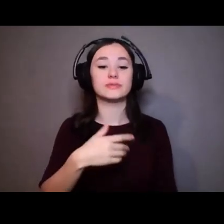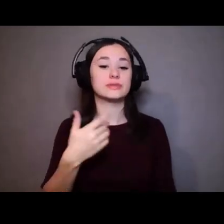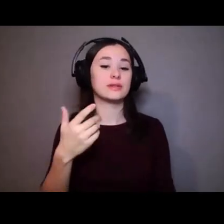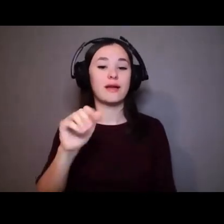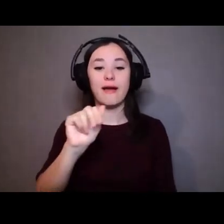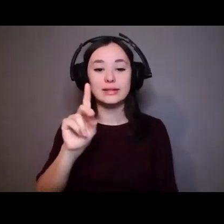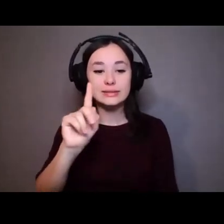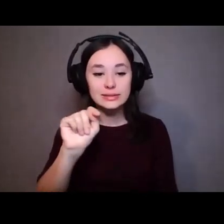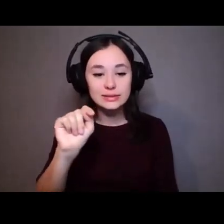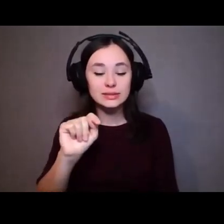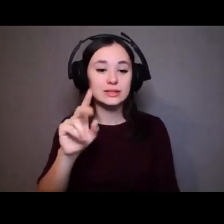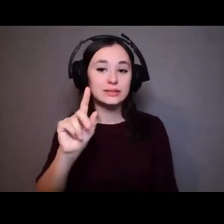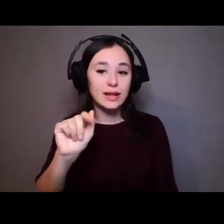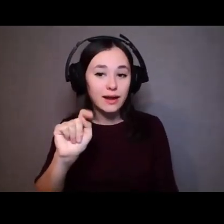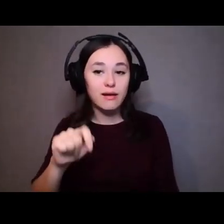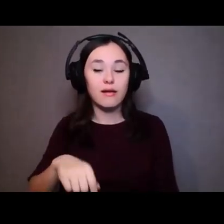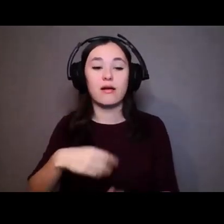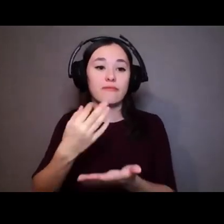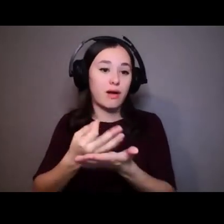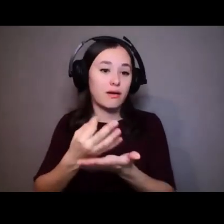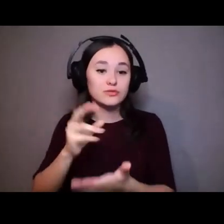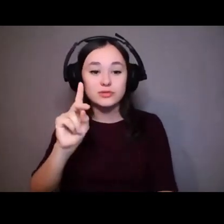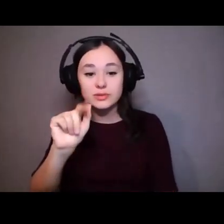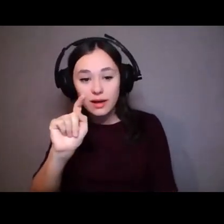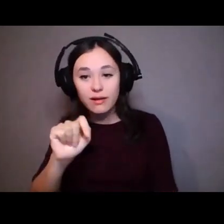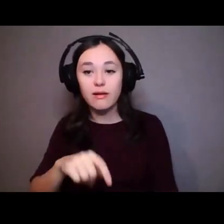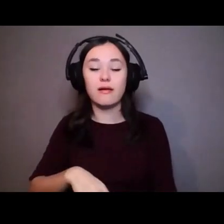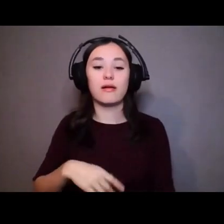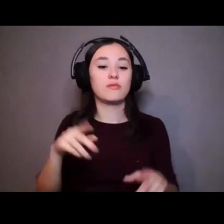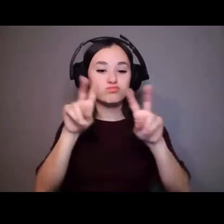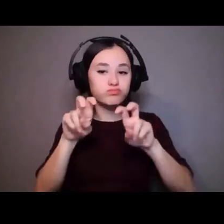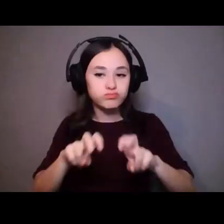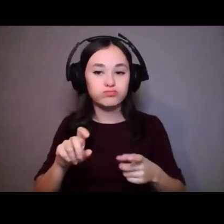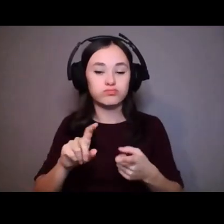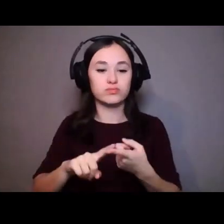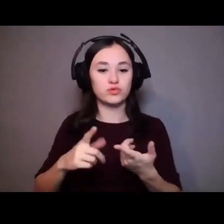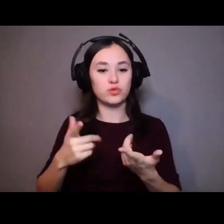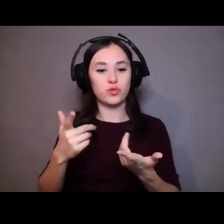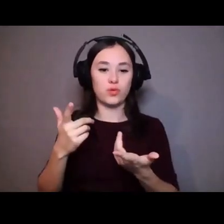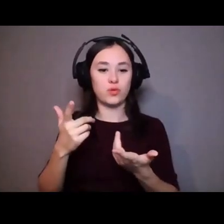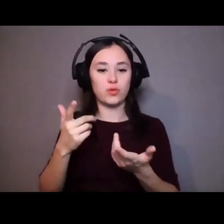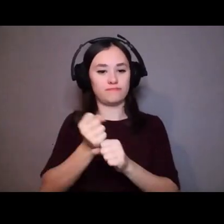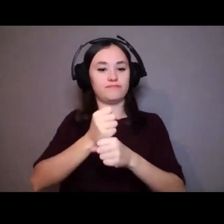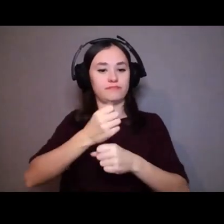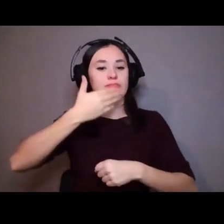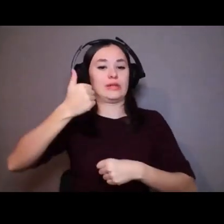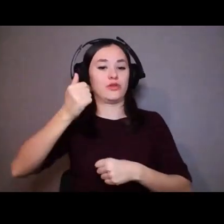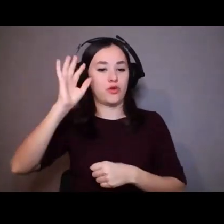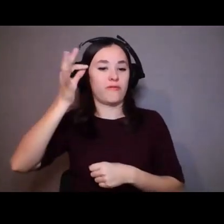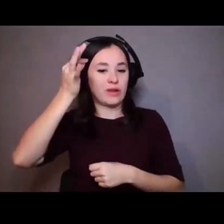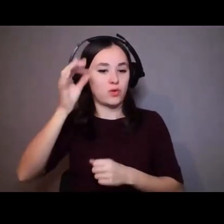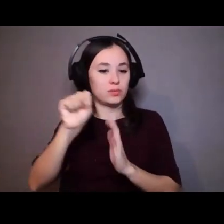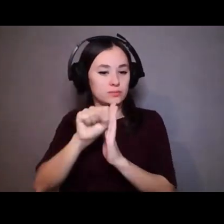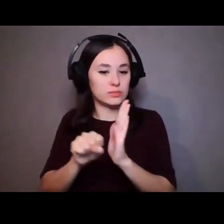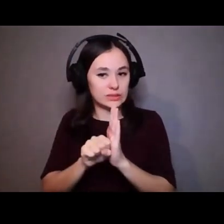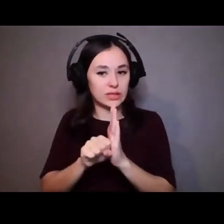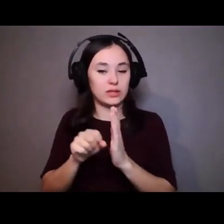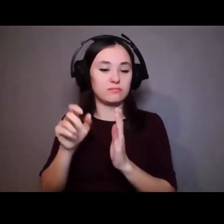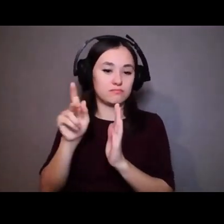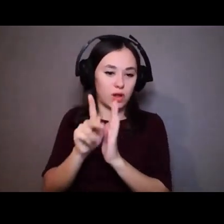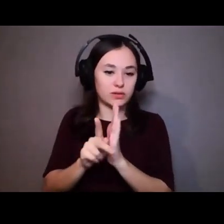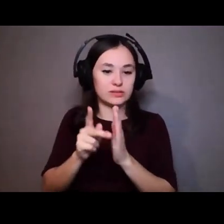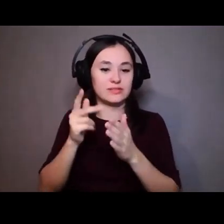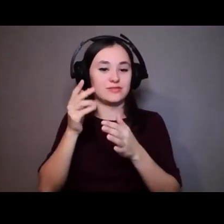financial data, to inform federal and state policy making and decision making in pursuit of a North Star